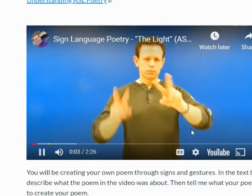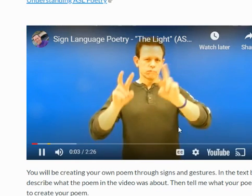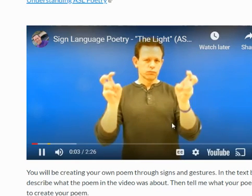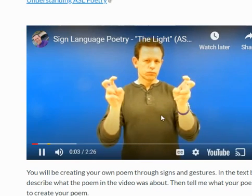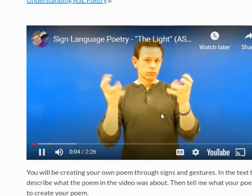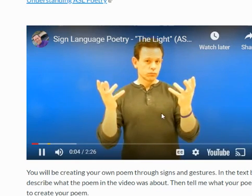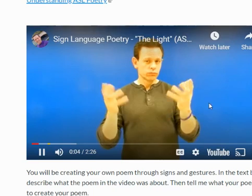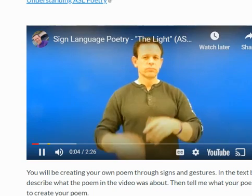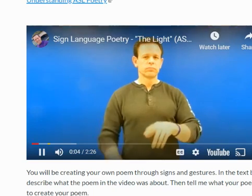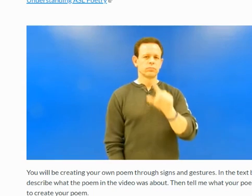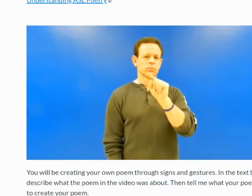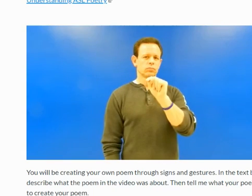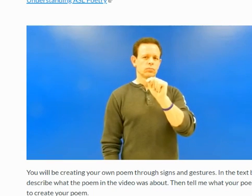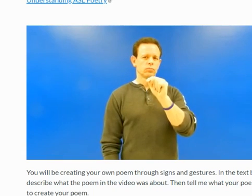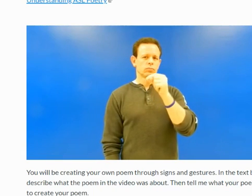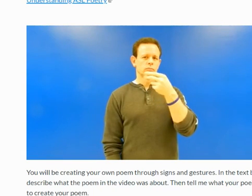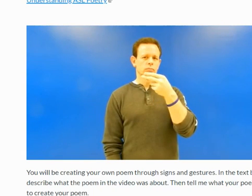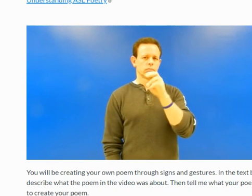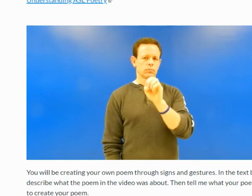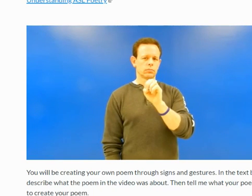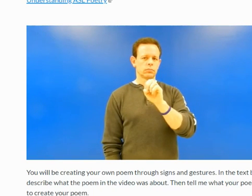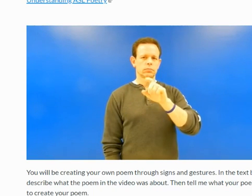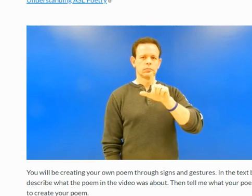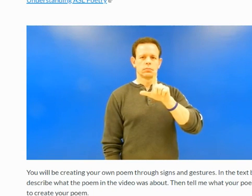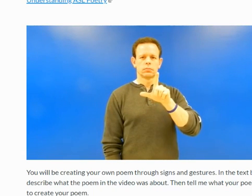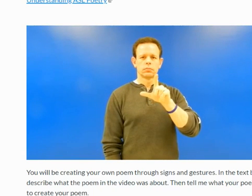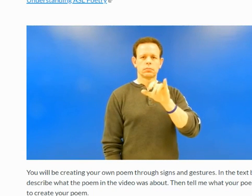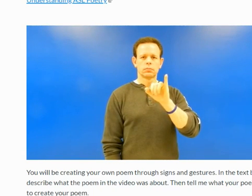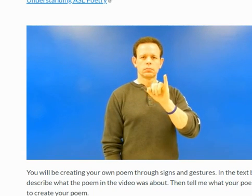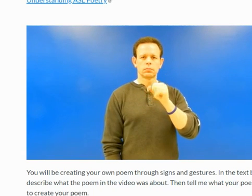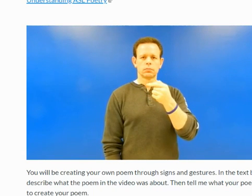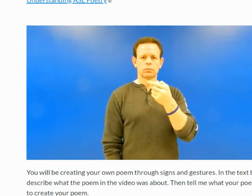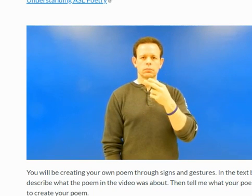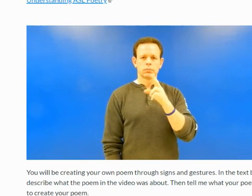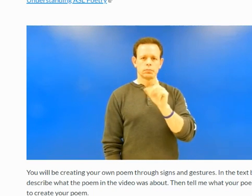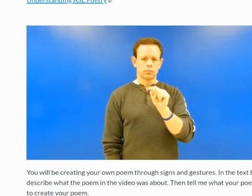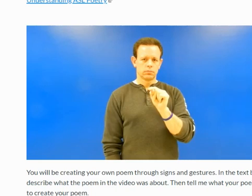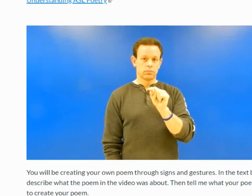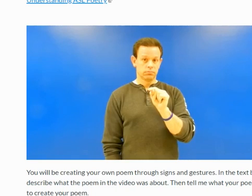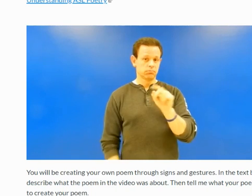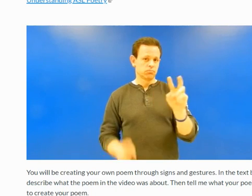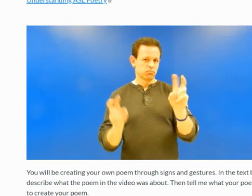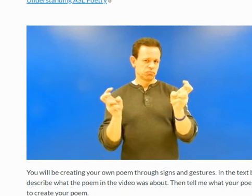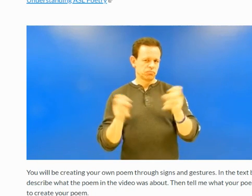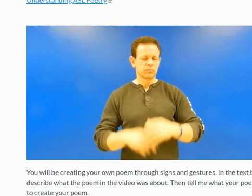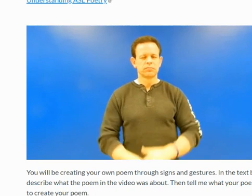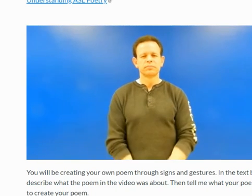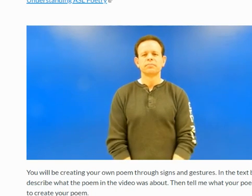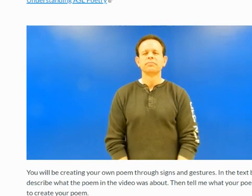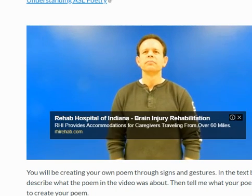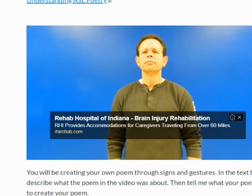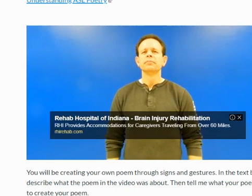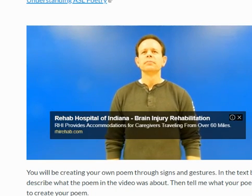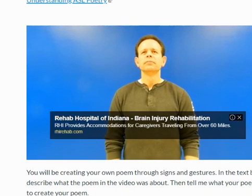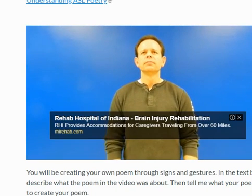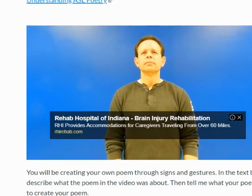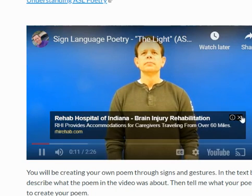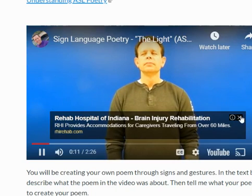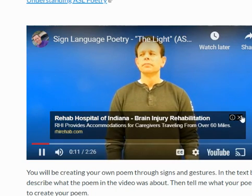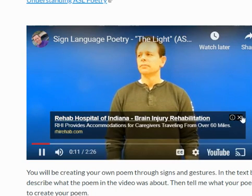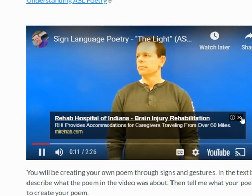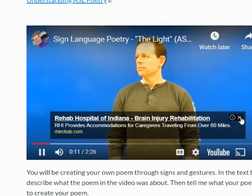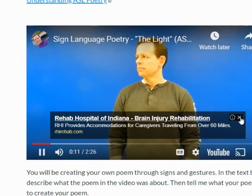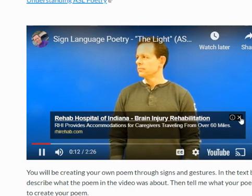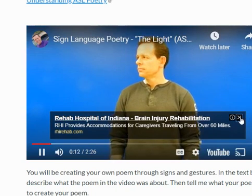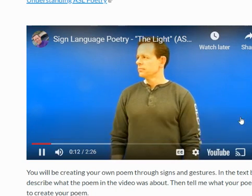So first, he's just introducing himself, and he's telling you the title of the poem, okay? So don't worry about that part. So now he's going